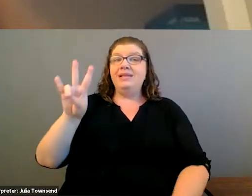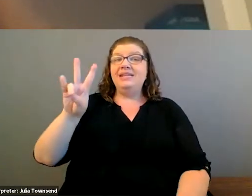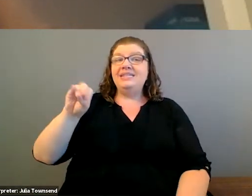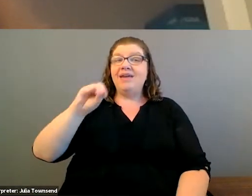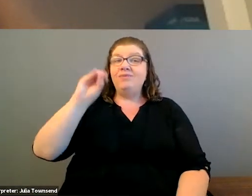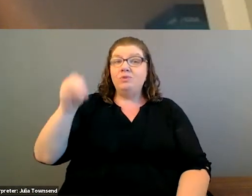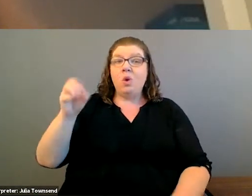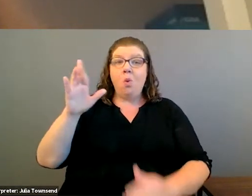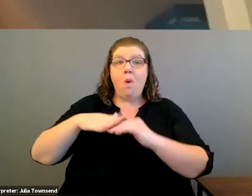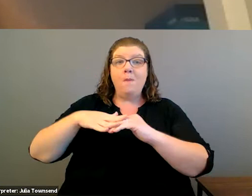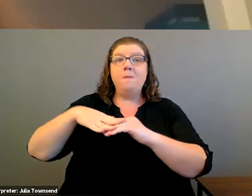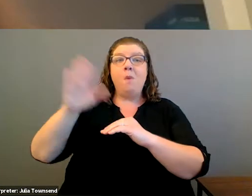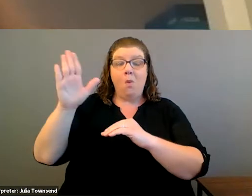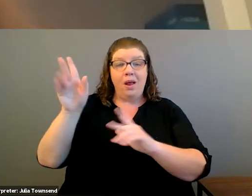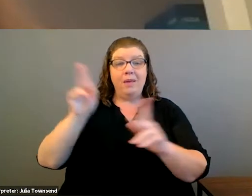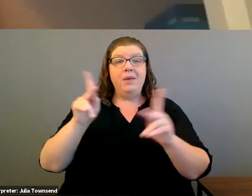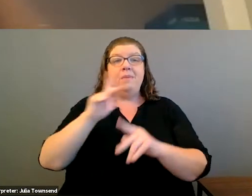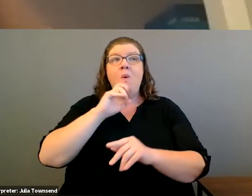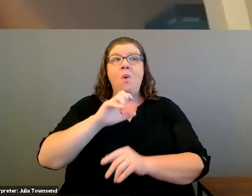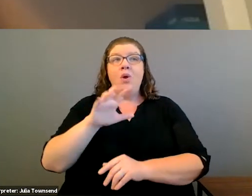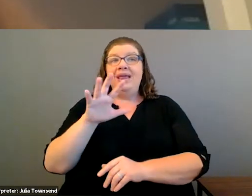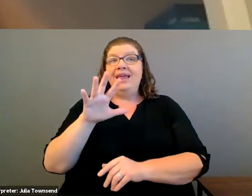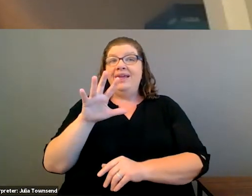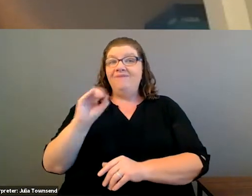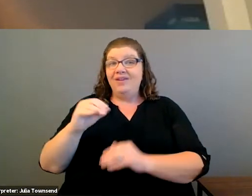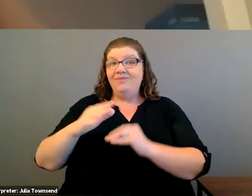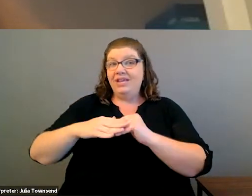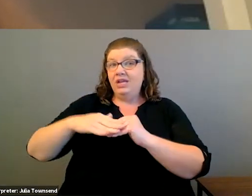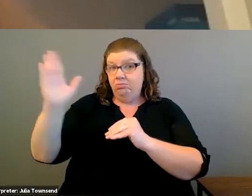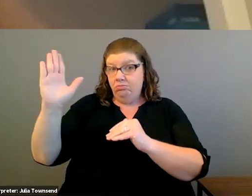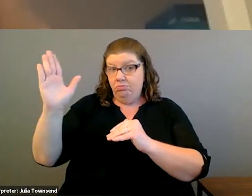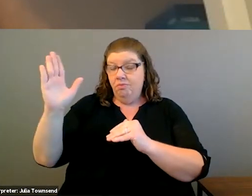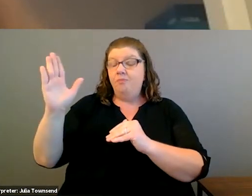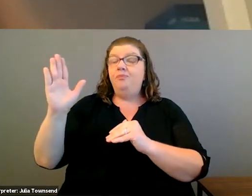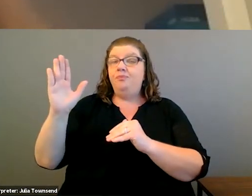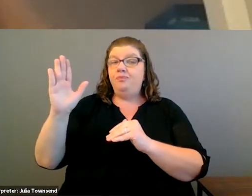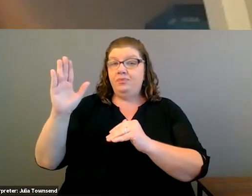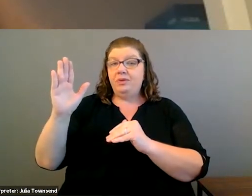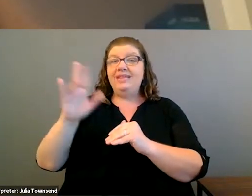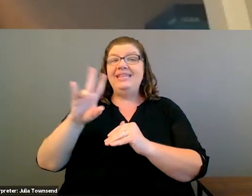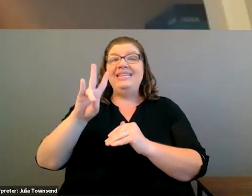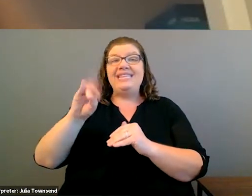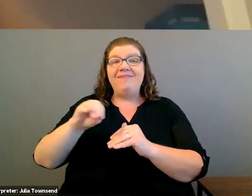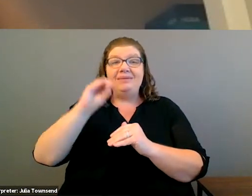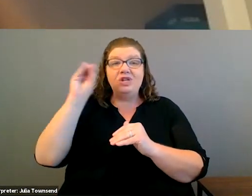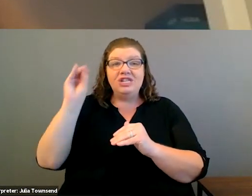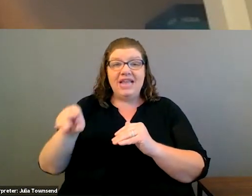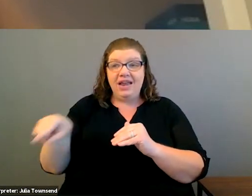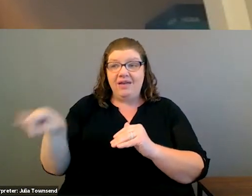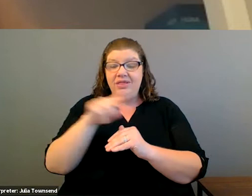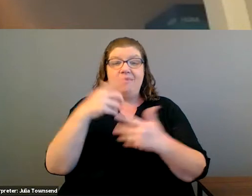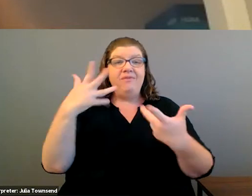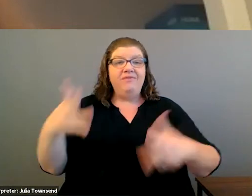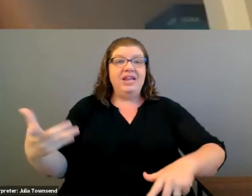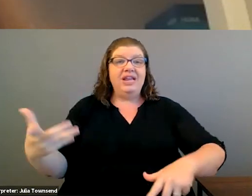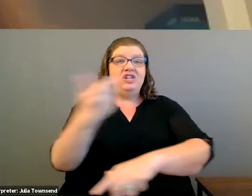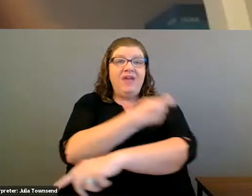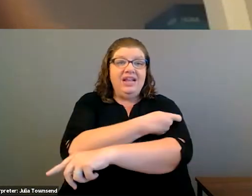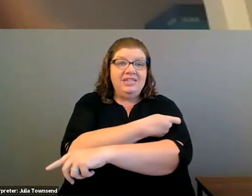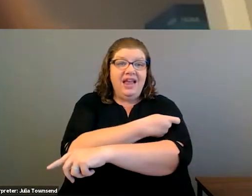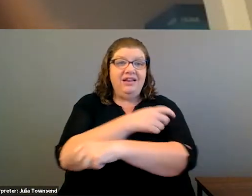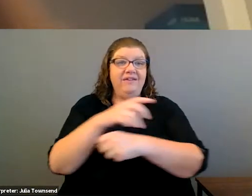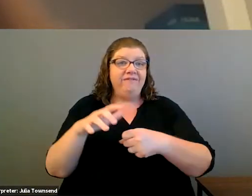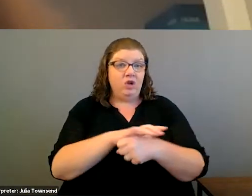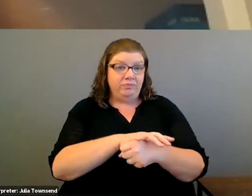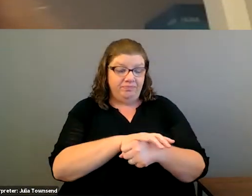or more of people 50 years old and older, 50 and older, 70% of them are fully vaccinated.